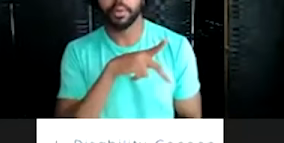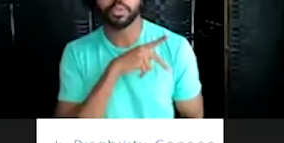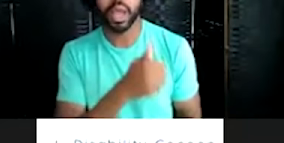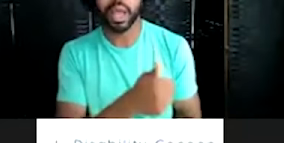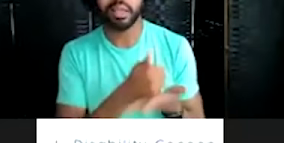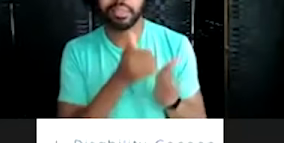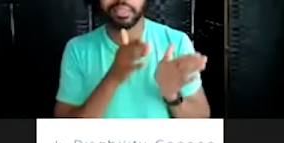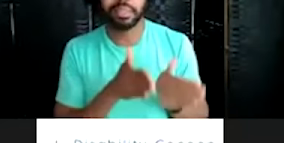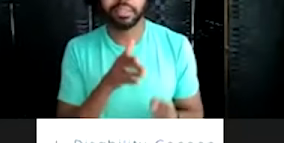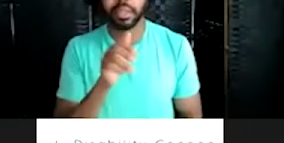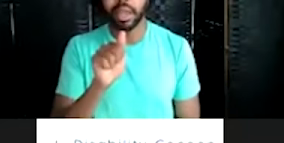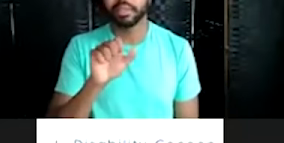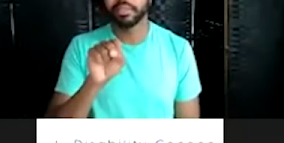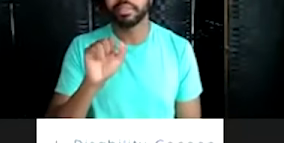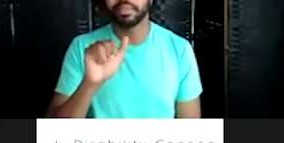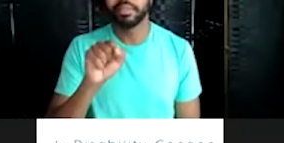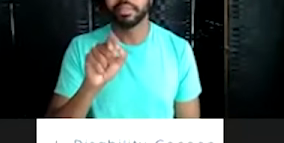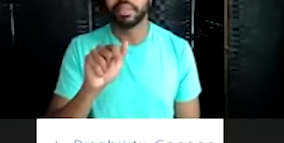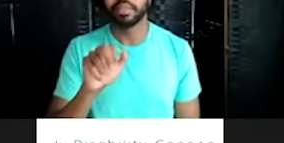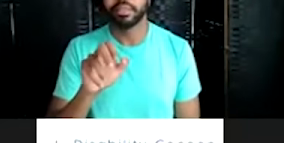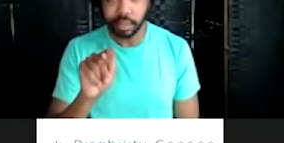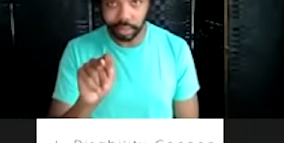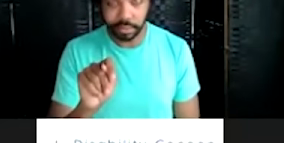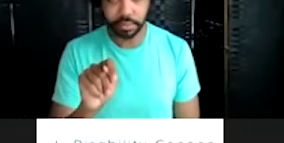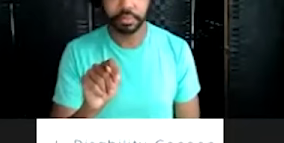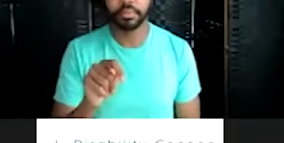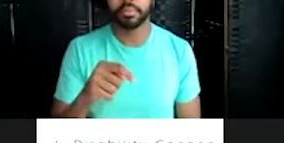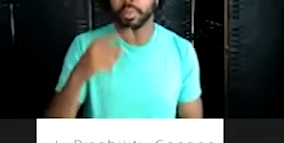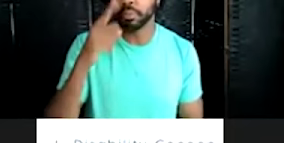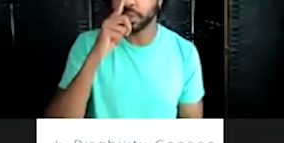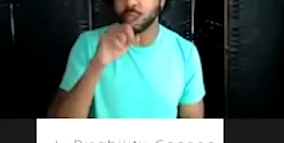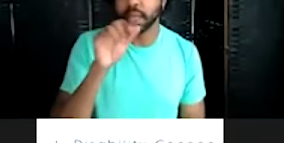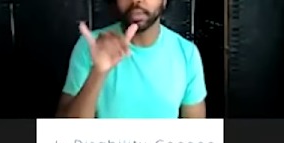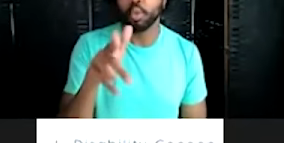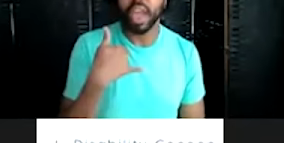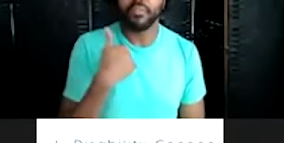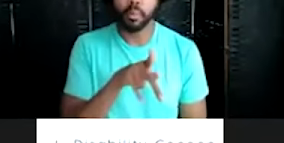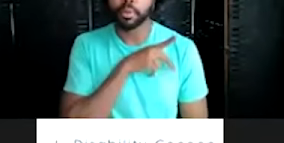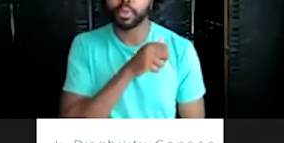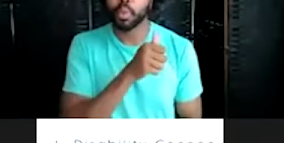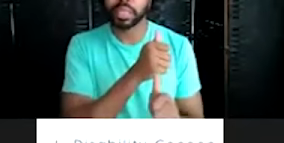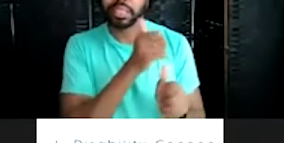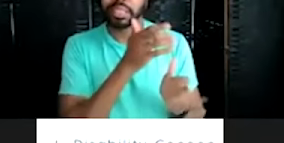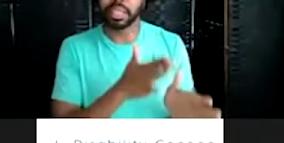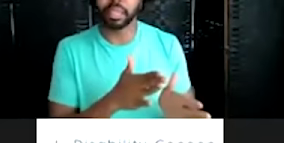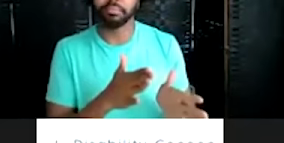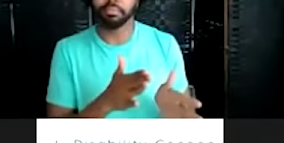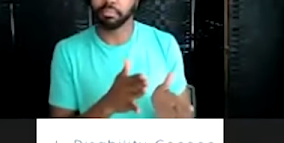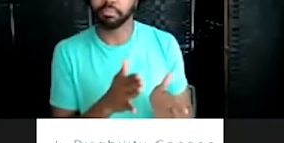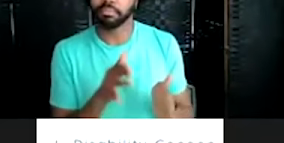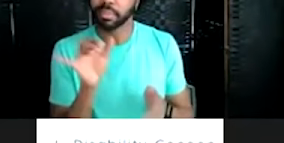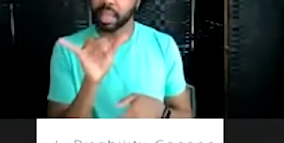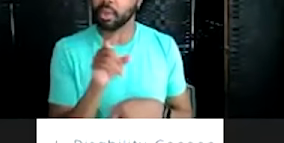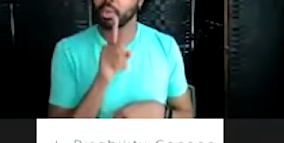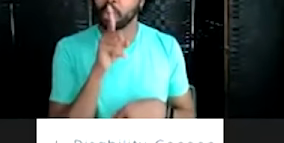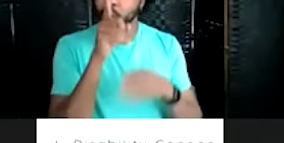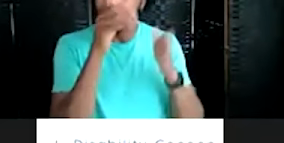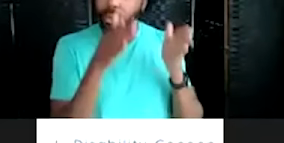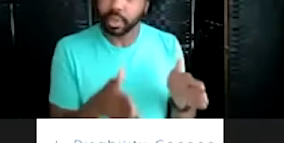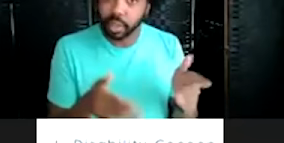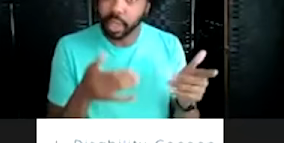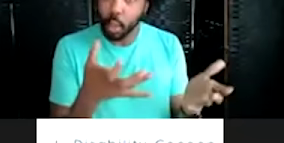have to think of it that way, is pretend that you have a personal assistant, a real live person that you want to do a